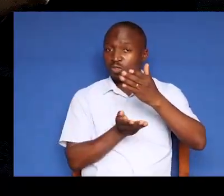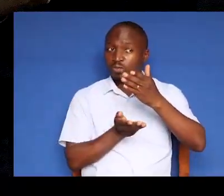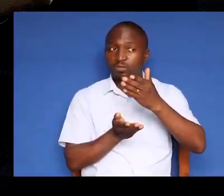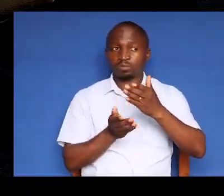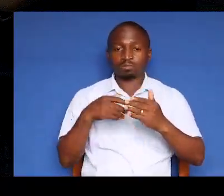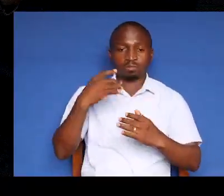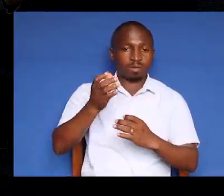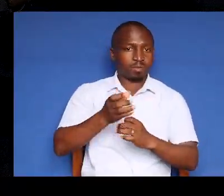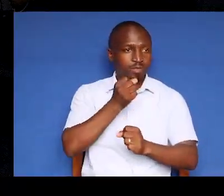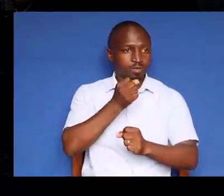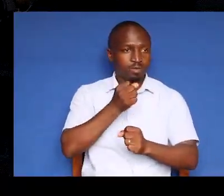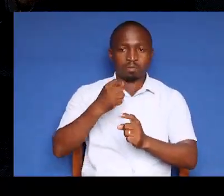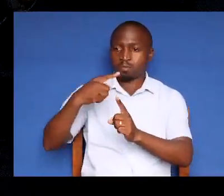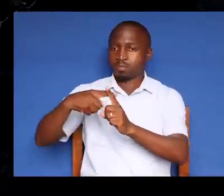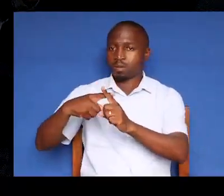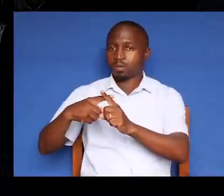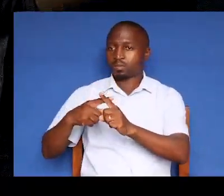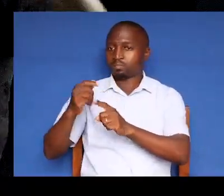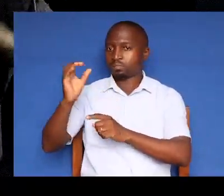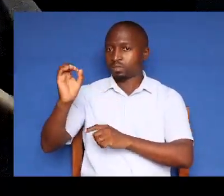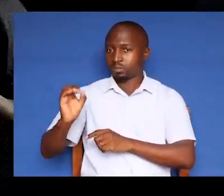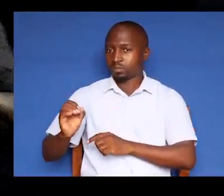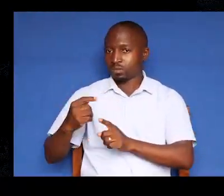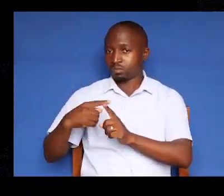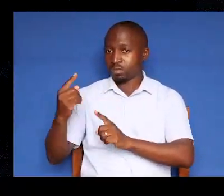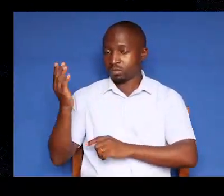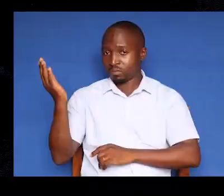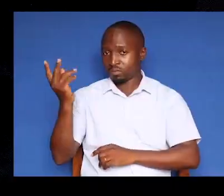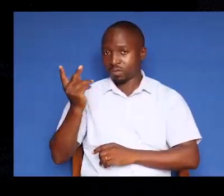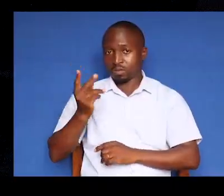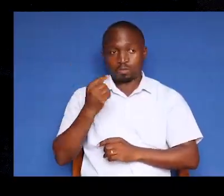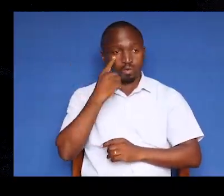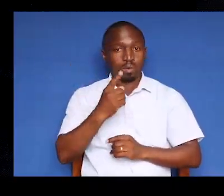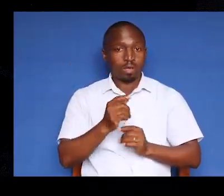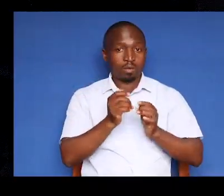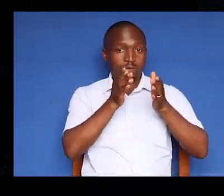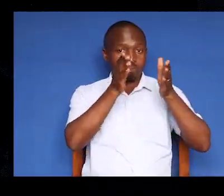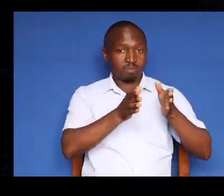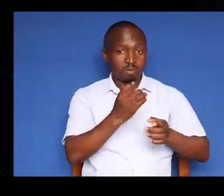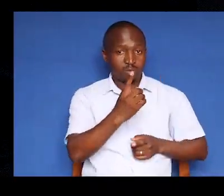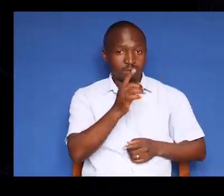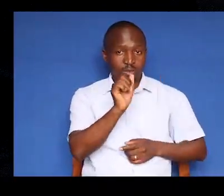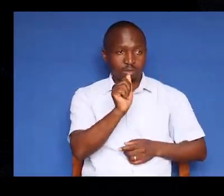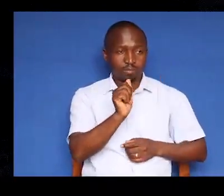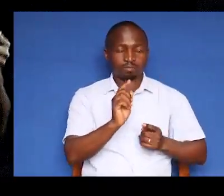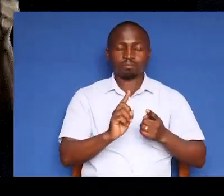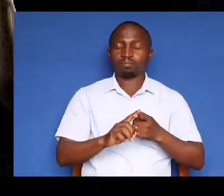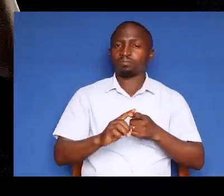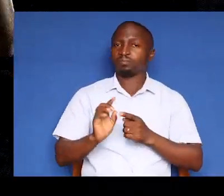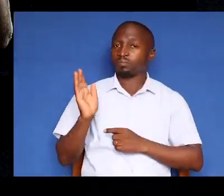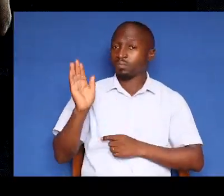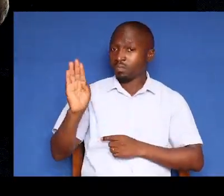income times percent, as we have seen at column A. At column